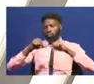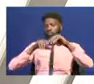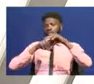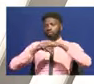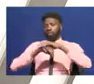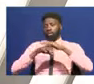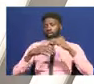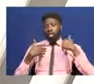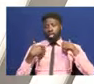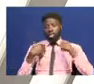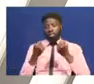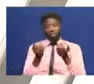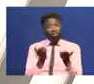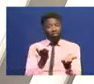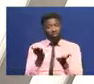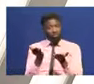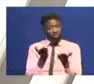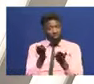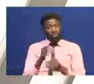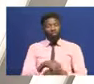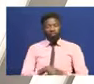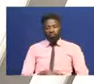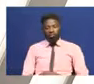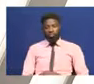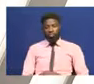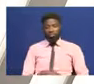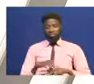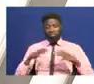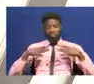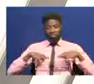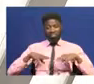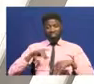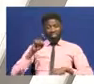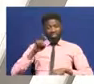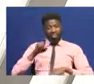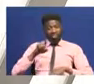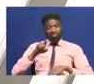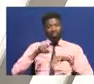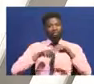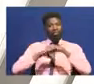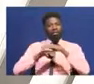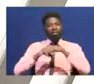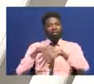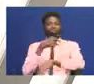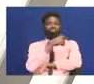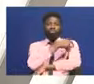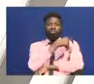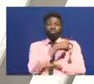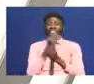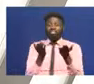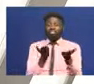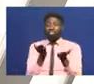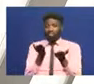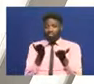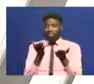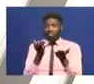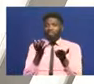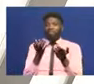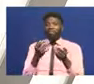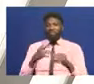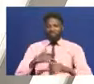And again, people have got to be able to access those services without experiencing financial hardship. So there's a component of financial risk